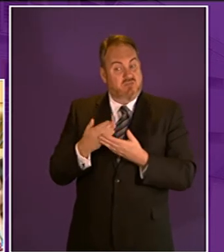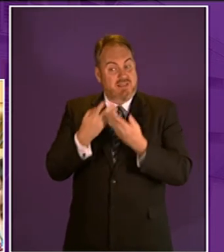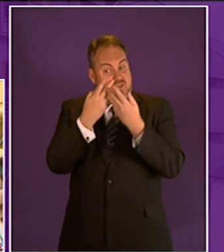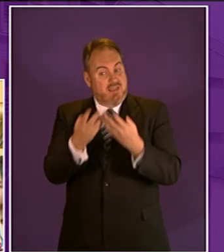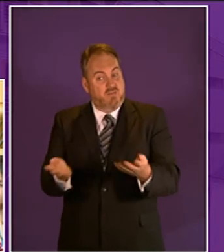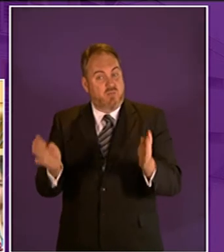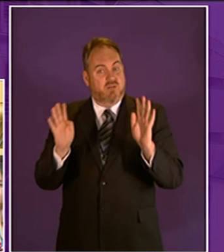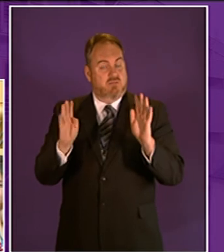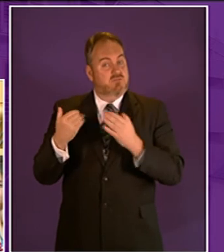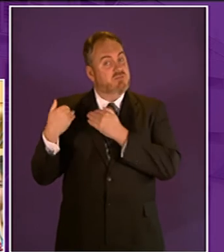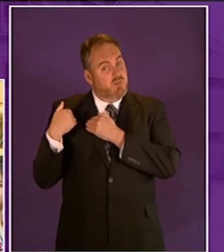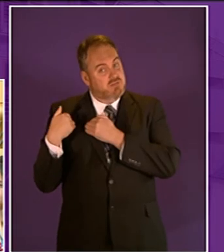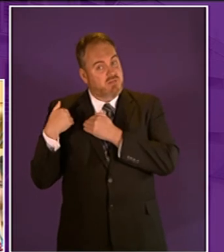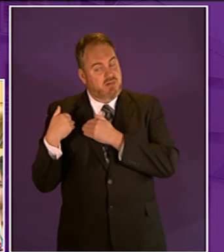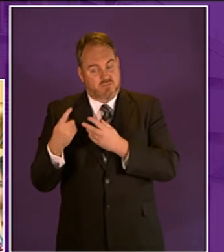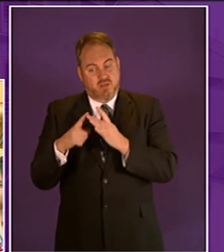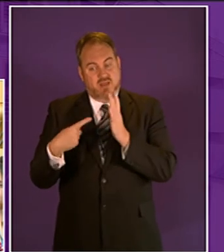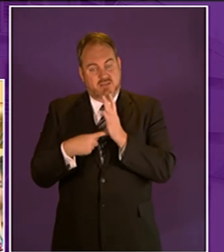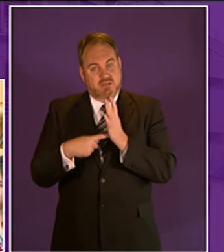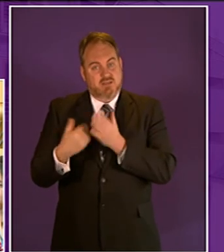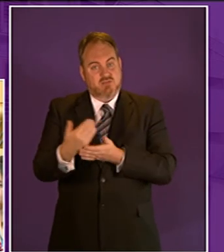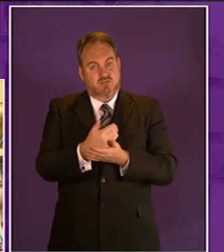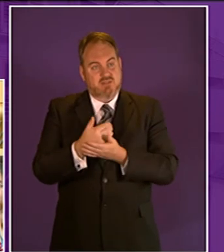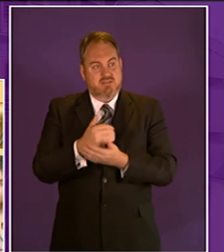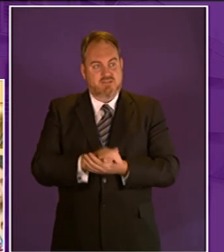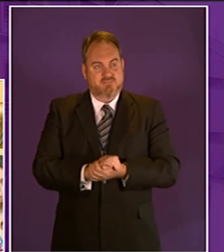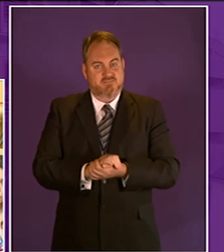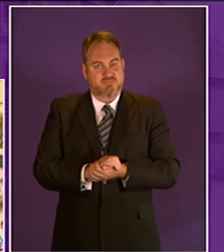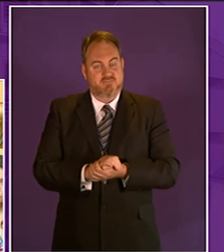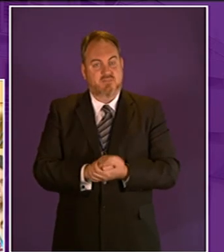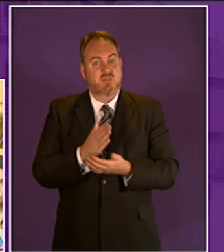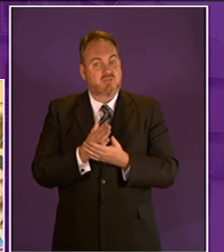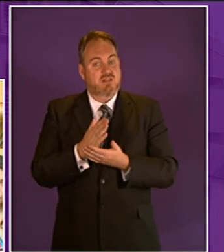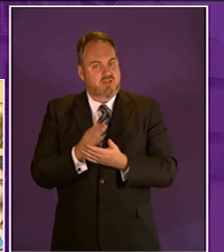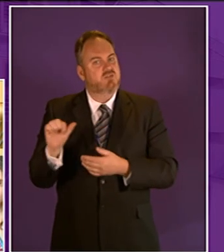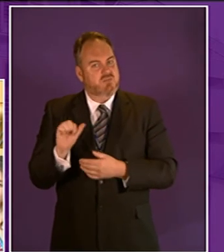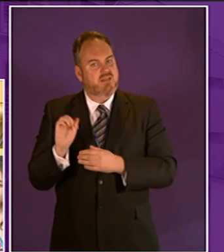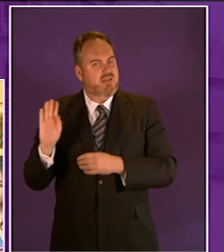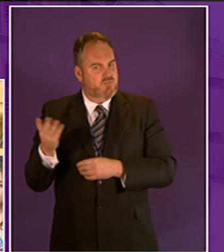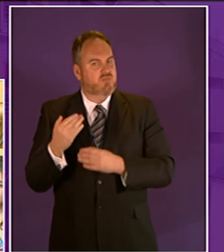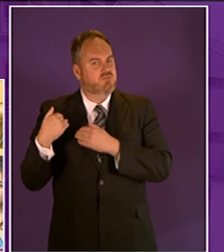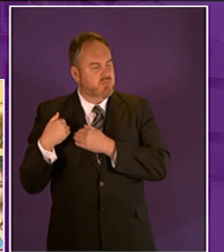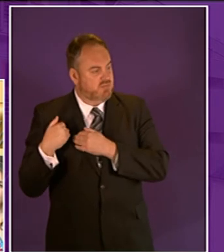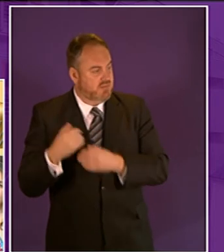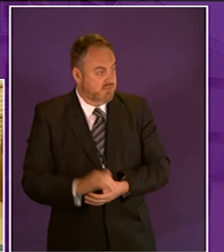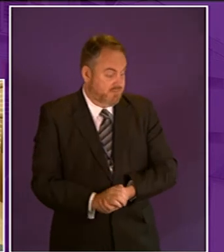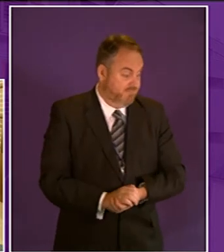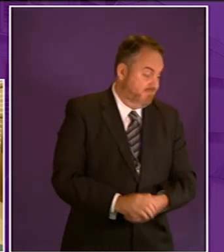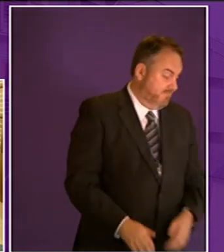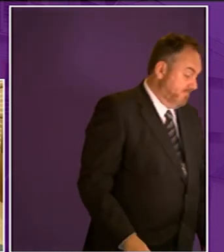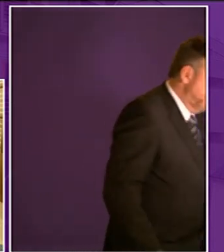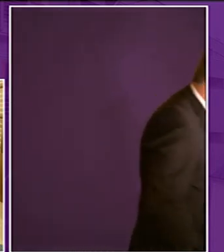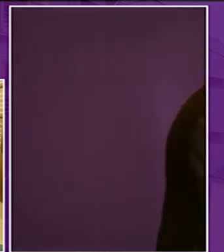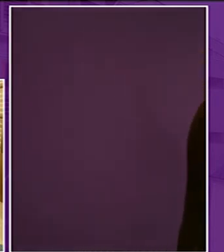take Alison Johnson's point that we should not make that an onerous responsibility, but it should be everybody's responsibility.